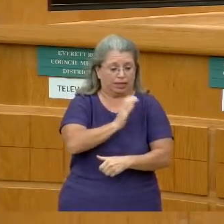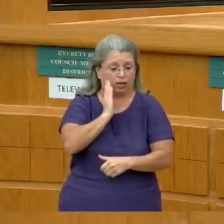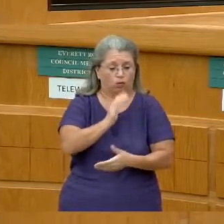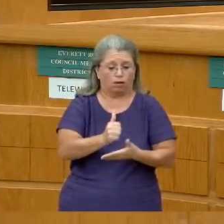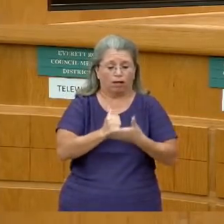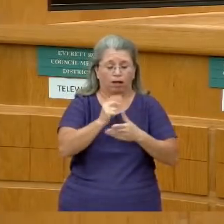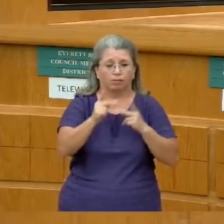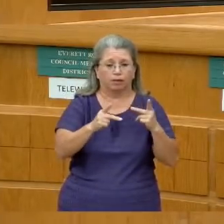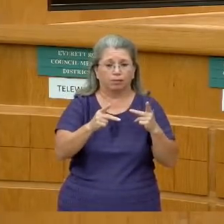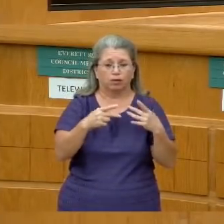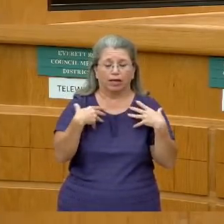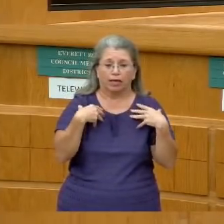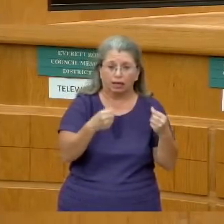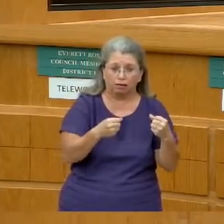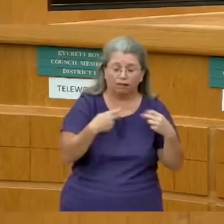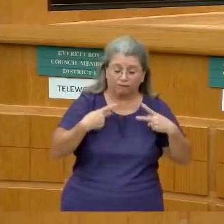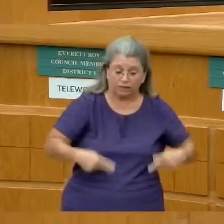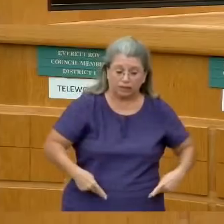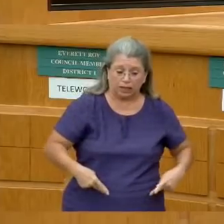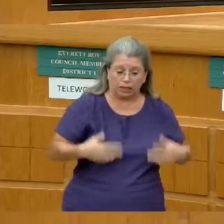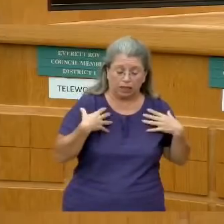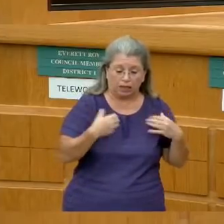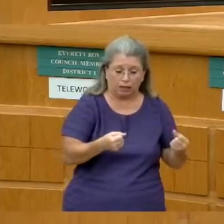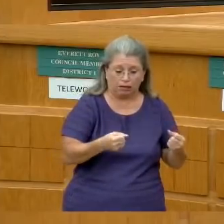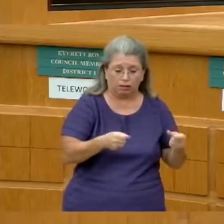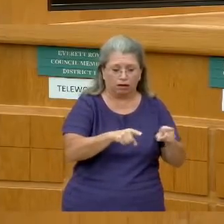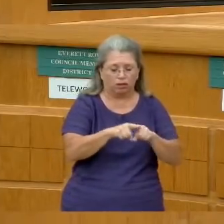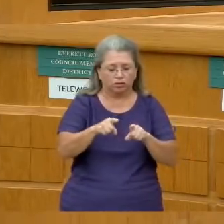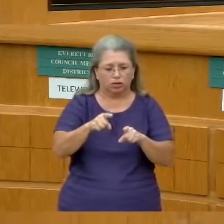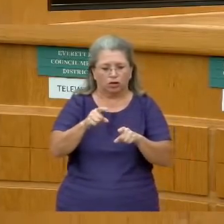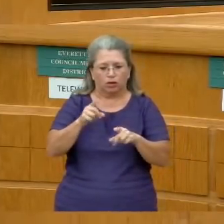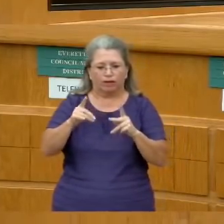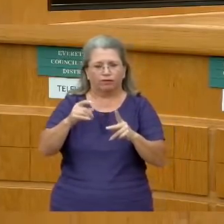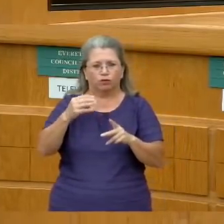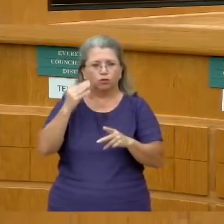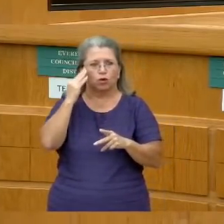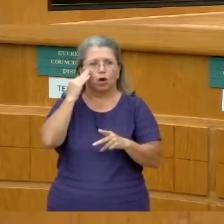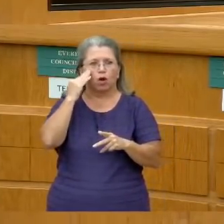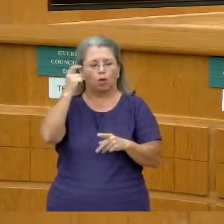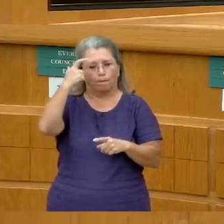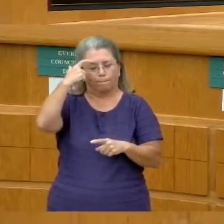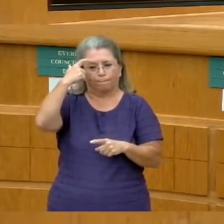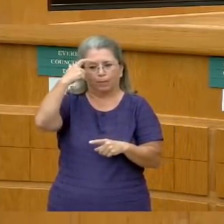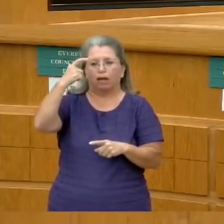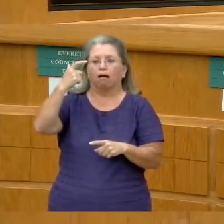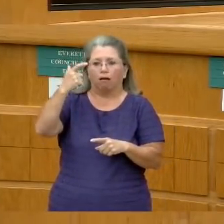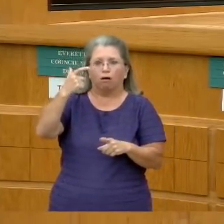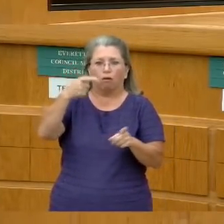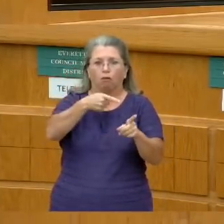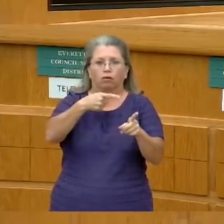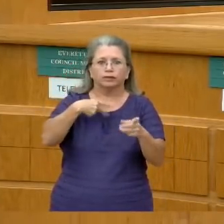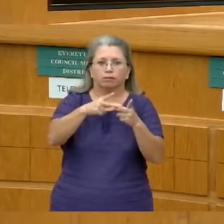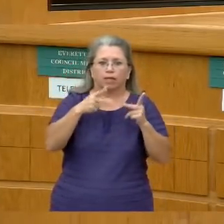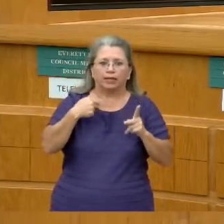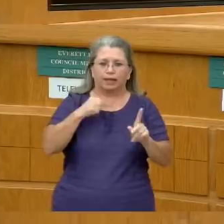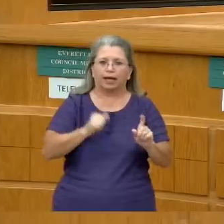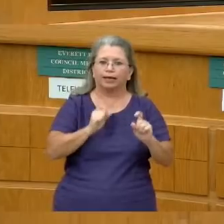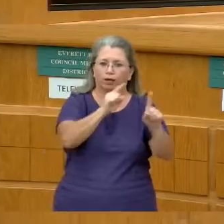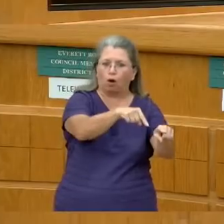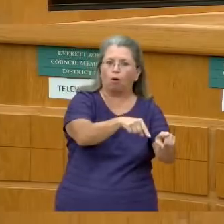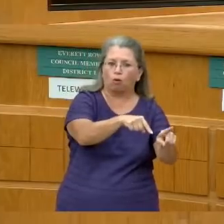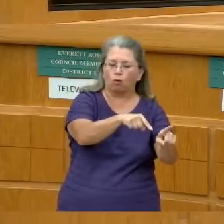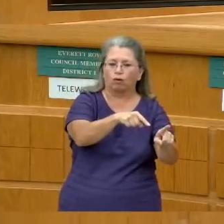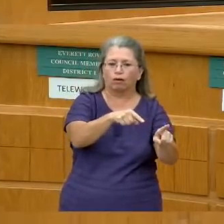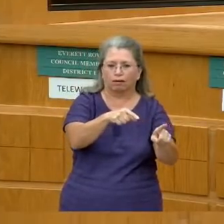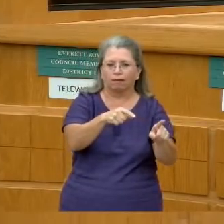also help us mentally, knowing that there is a place to go. And again, there are so many details